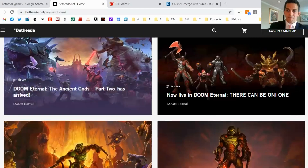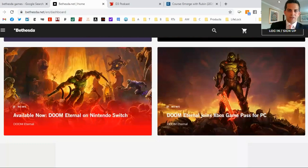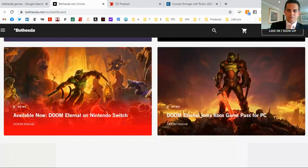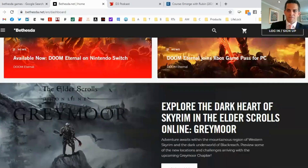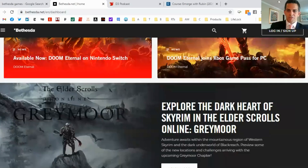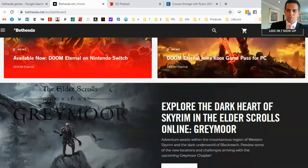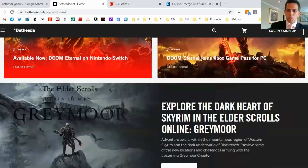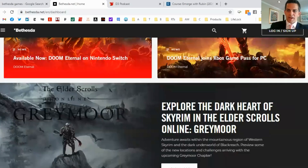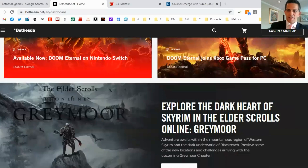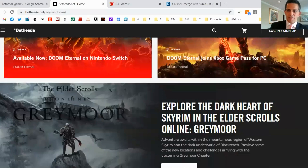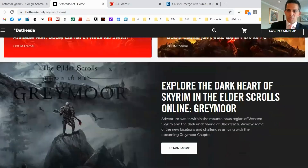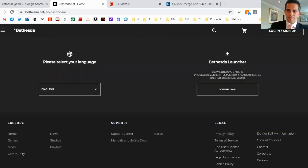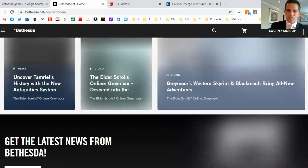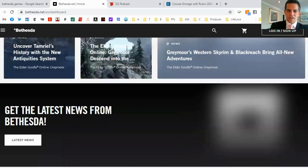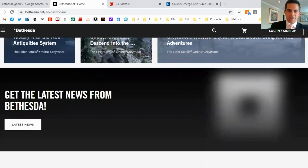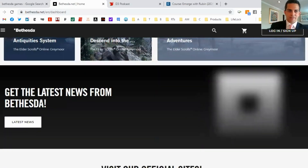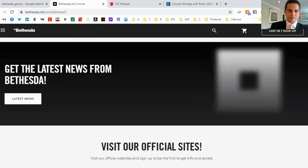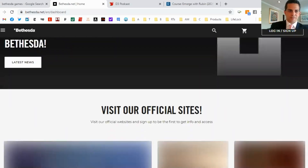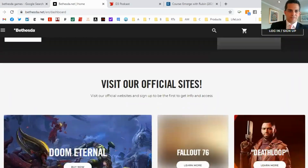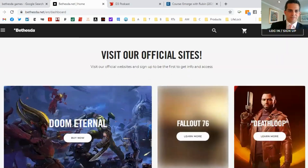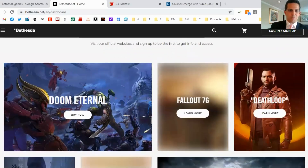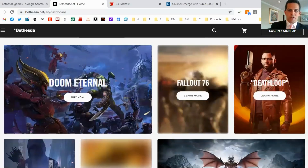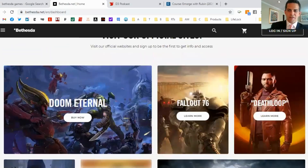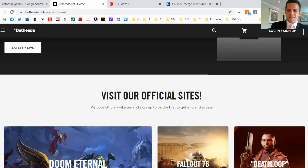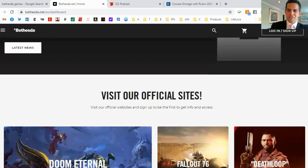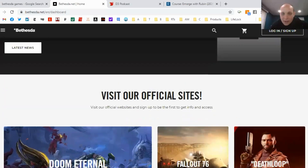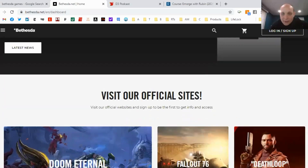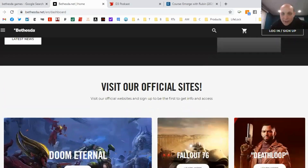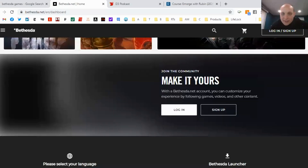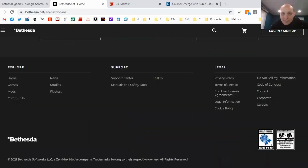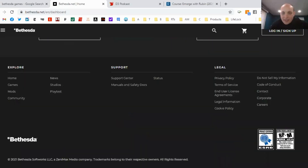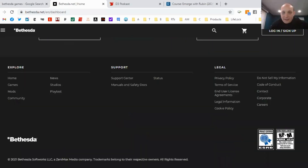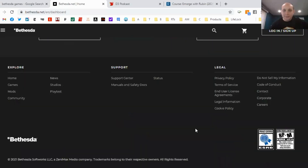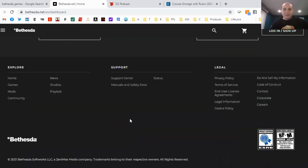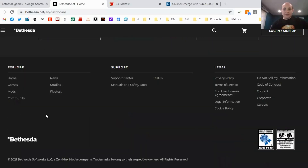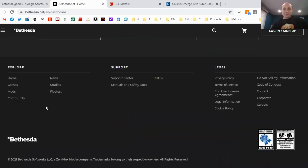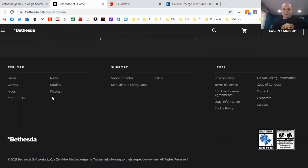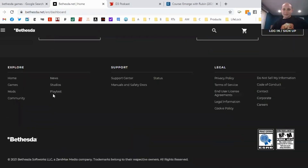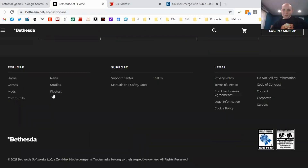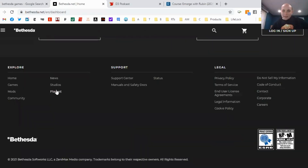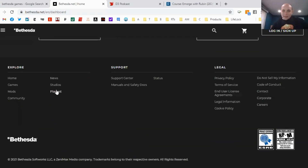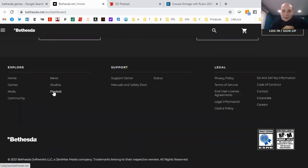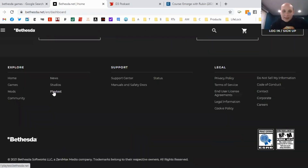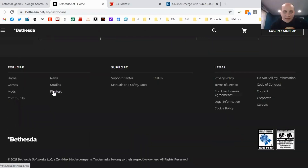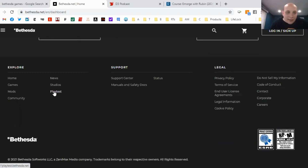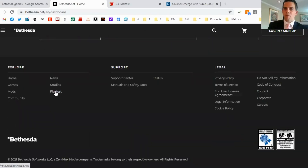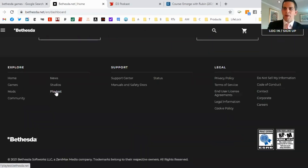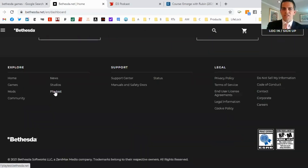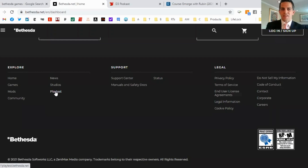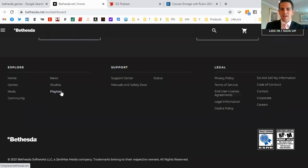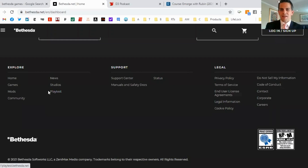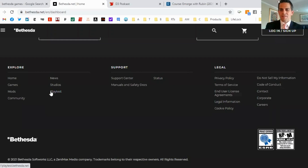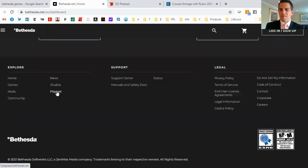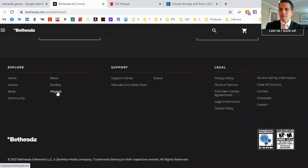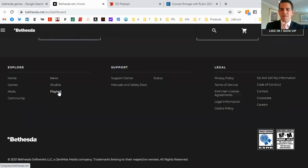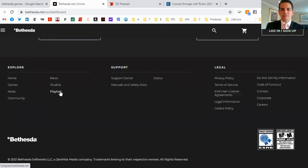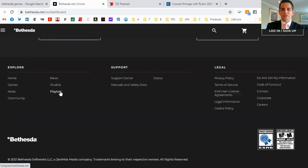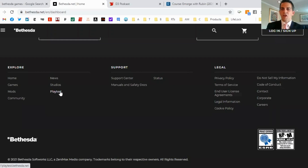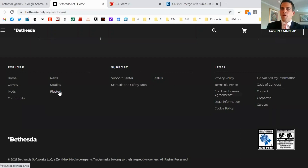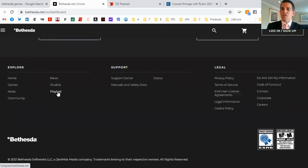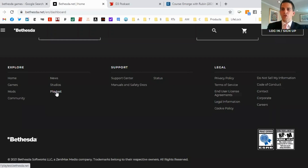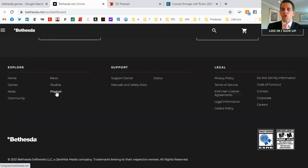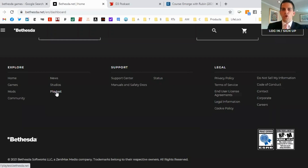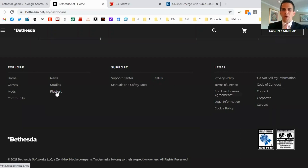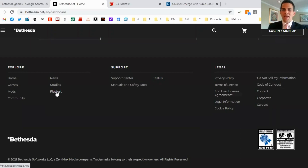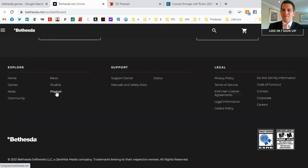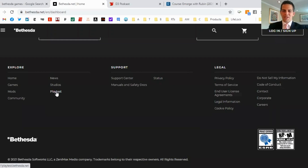So it's down somewhere way down in the website. Somewhere. Yeah, go all the way to the bottom. There it is. Okay, everybody see that? There